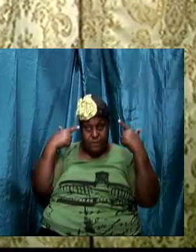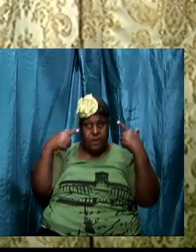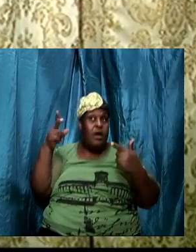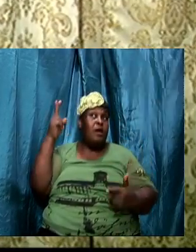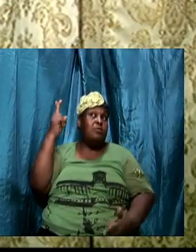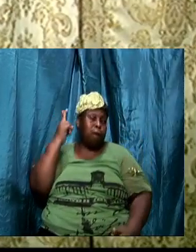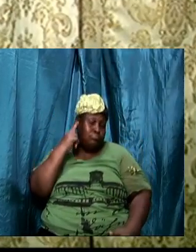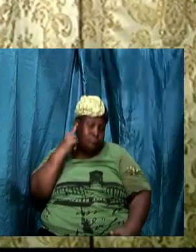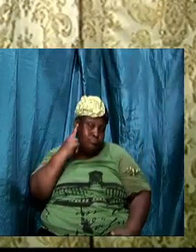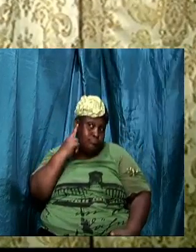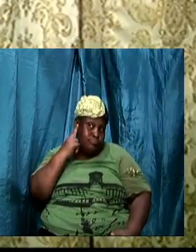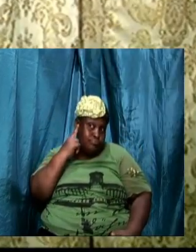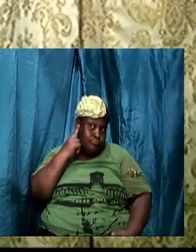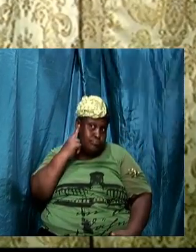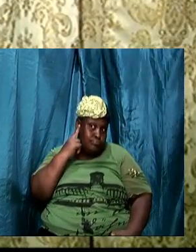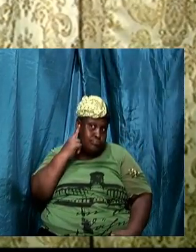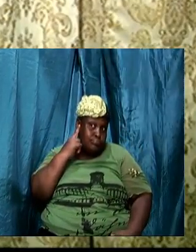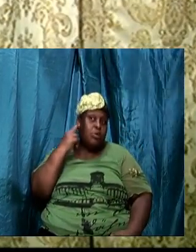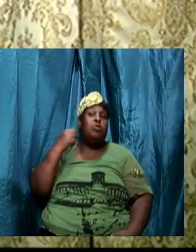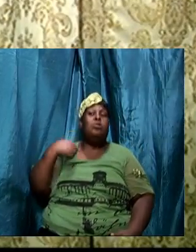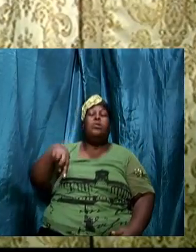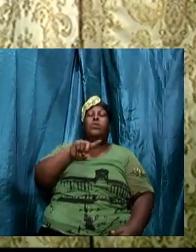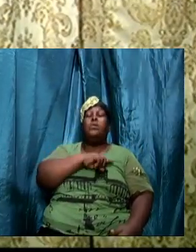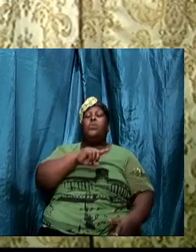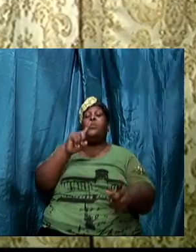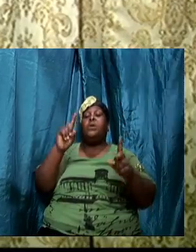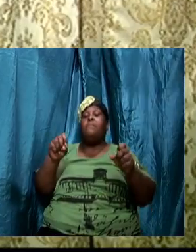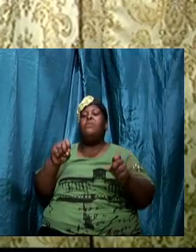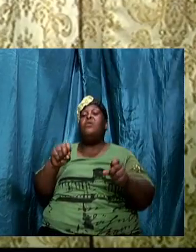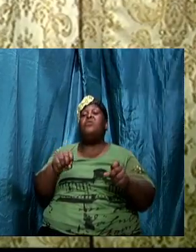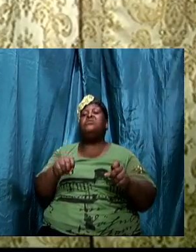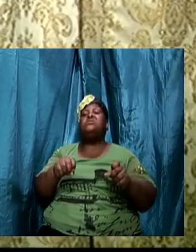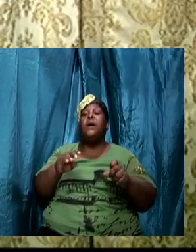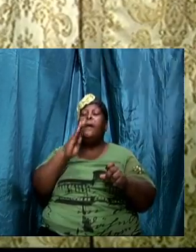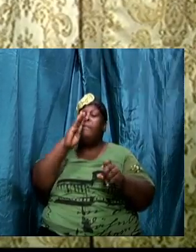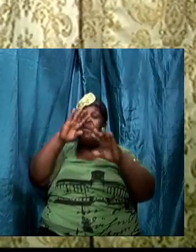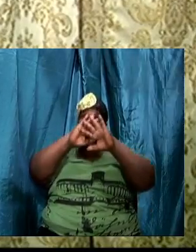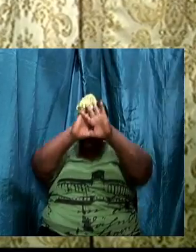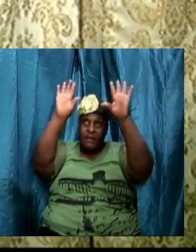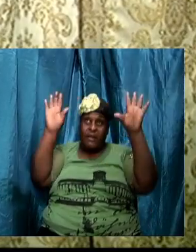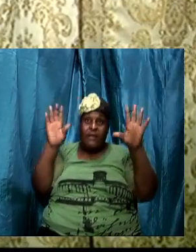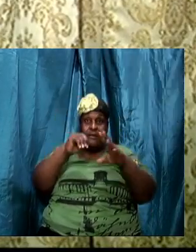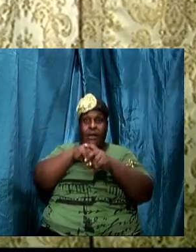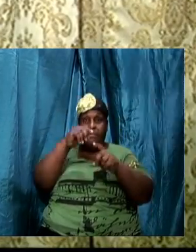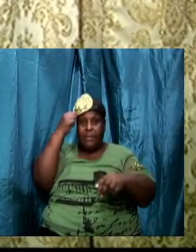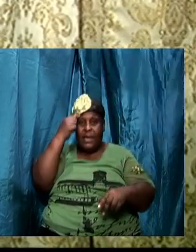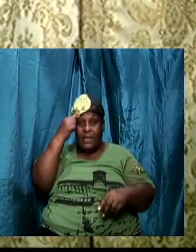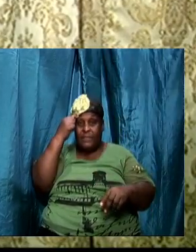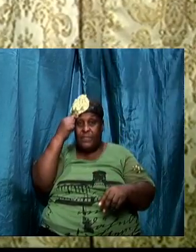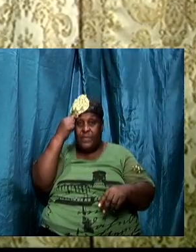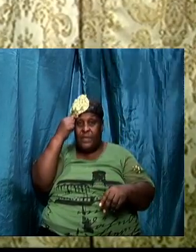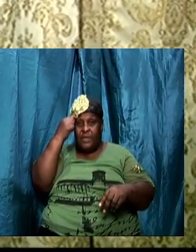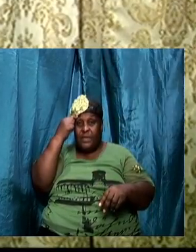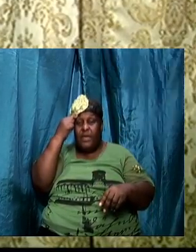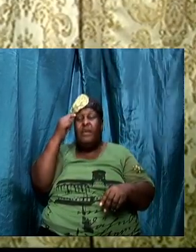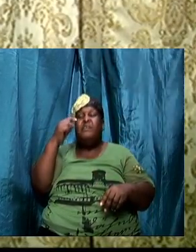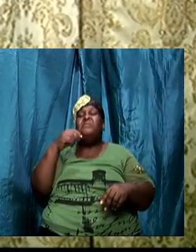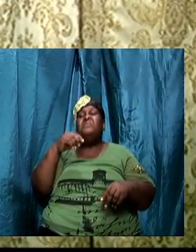to, and we must be clear in our minds that these are